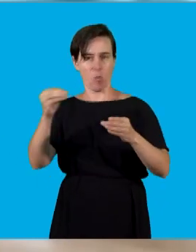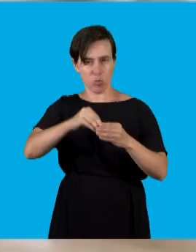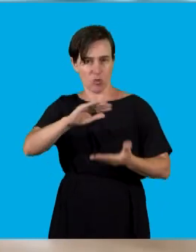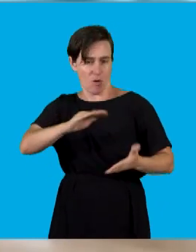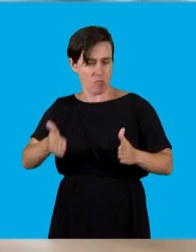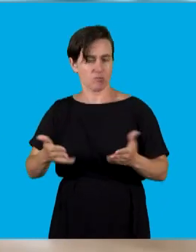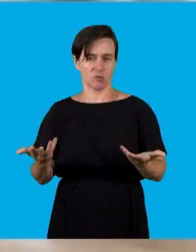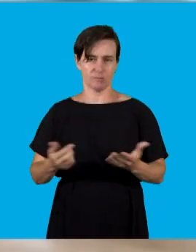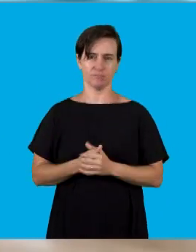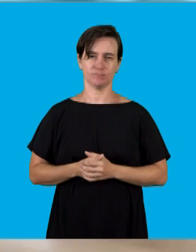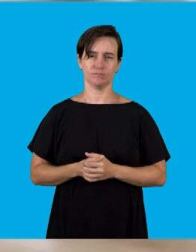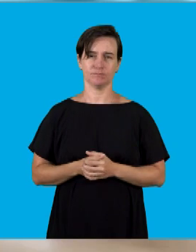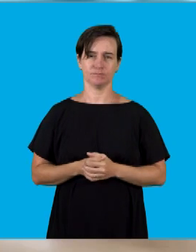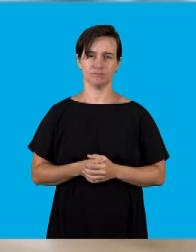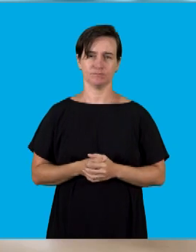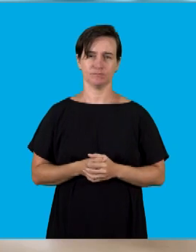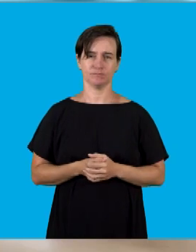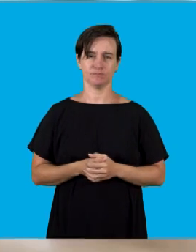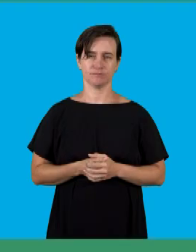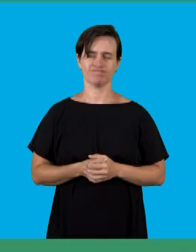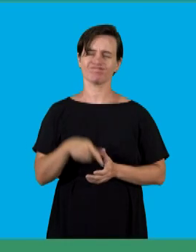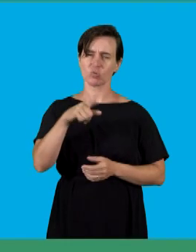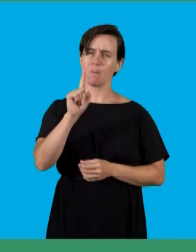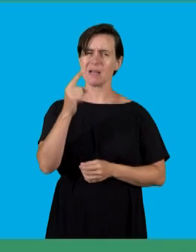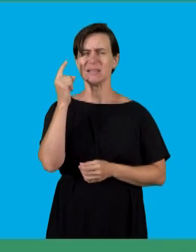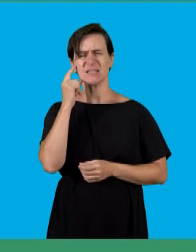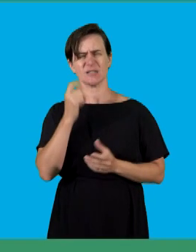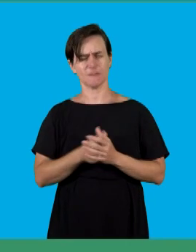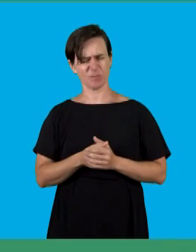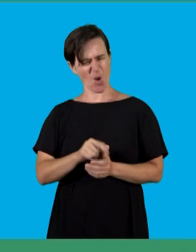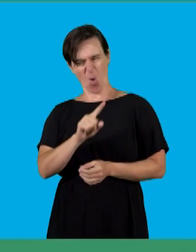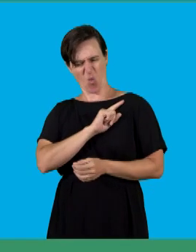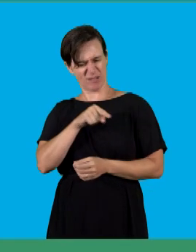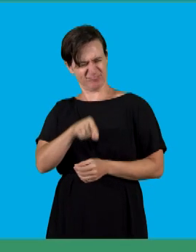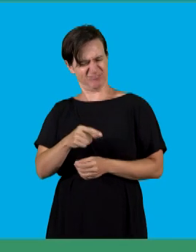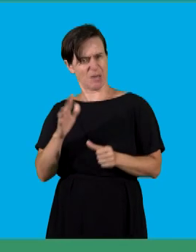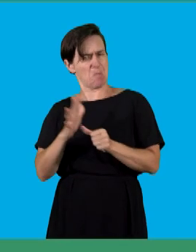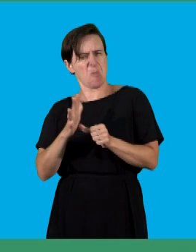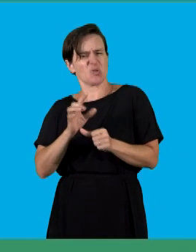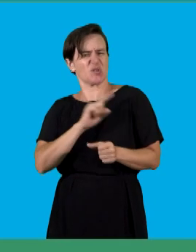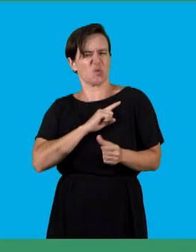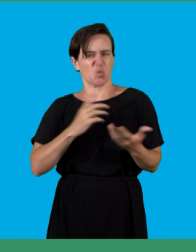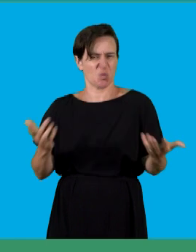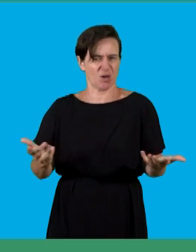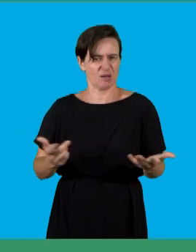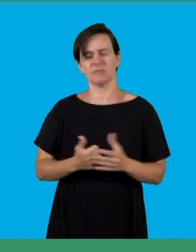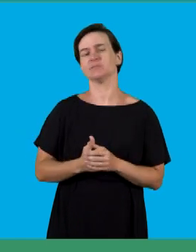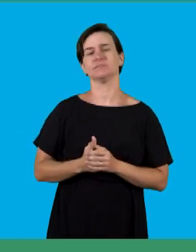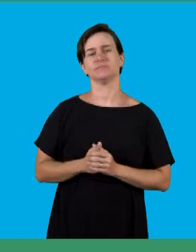packaging. Now, you will then need to ask yourself, why is this packaging so